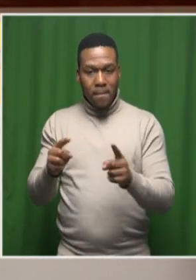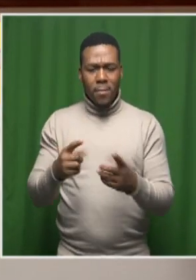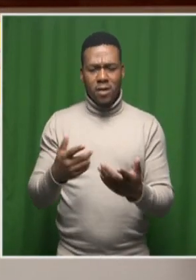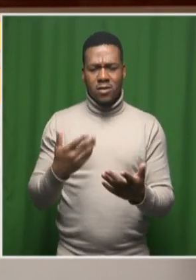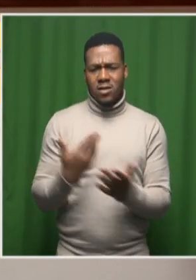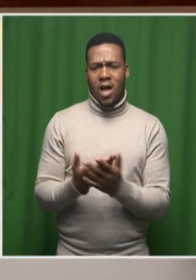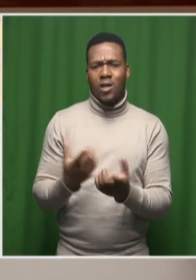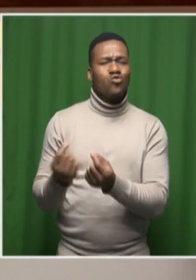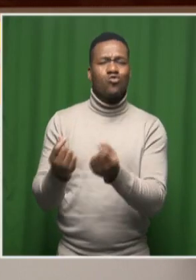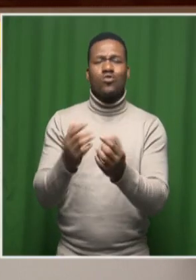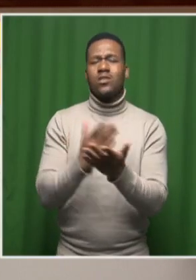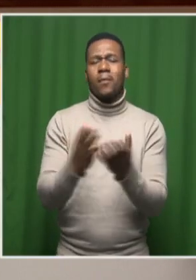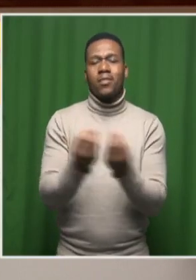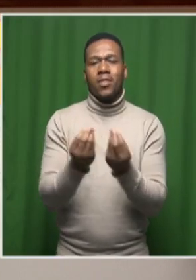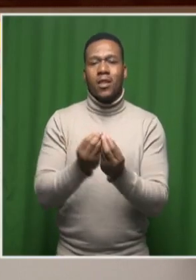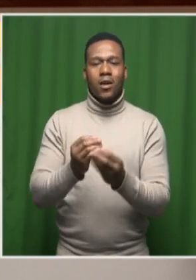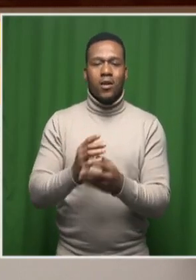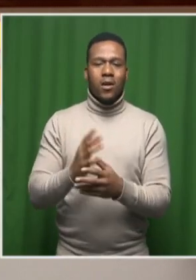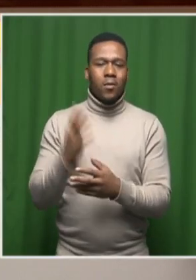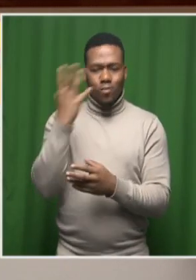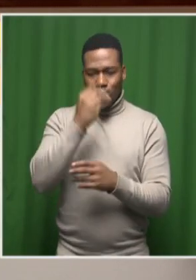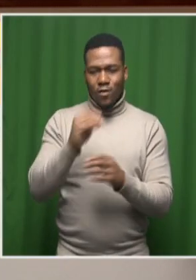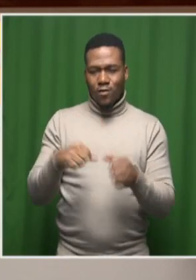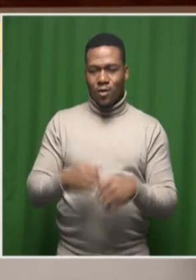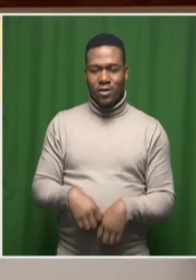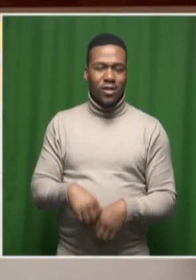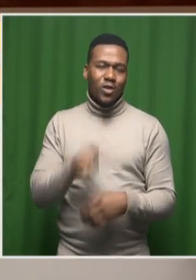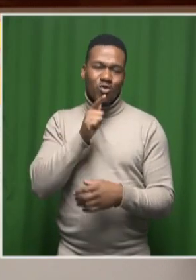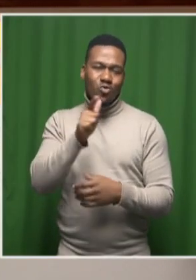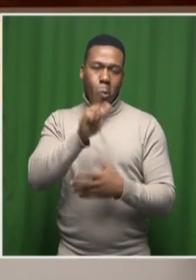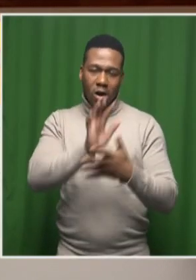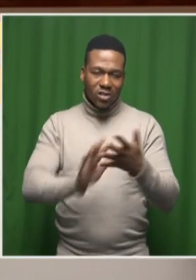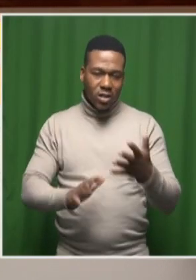beautiful together. Yeah, there's a lot of storytelling, I think, that can be,